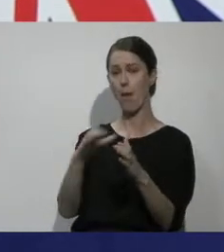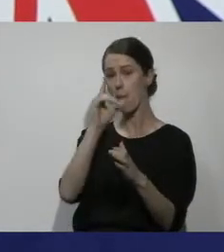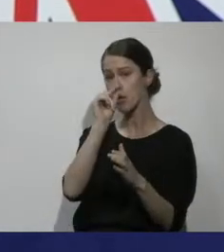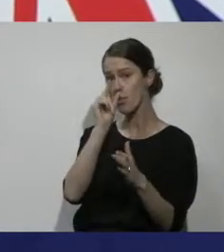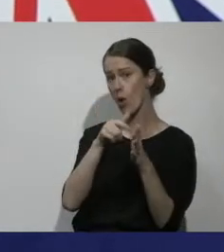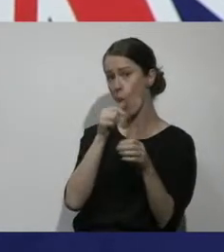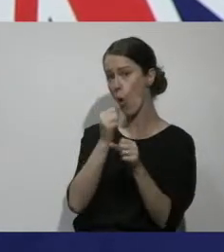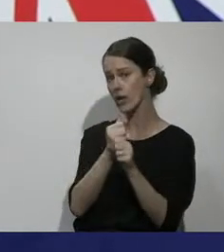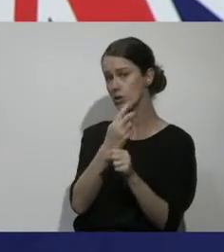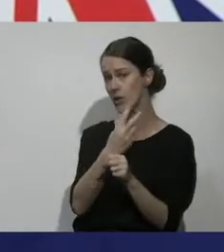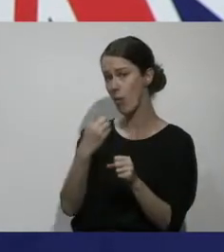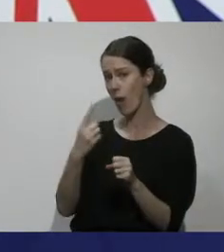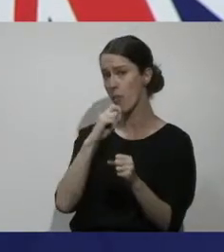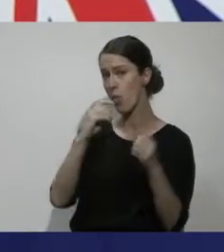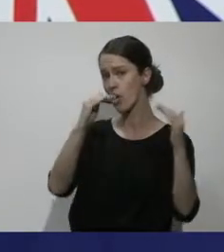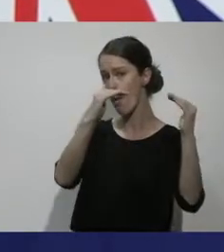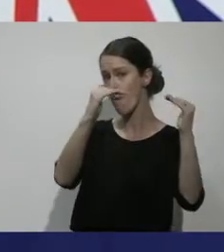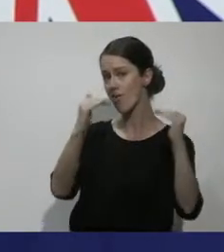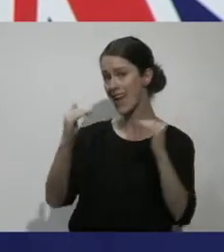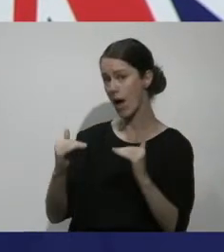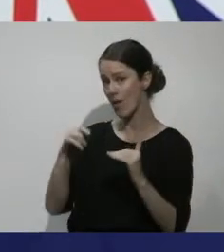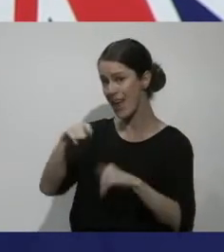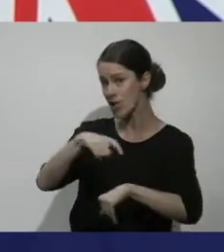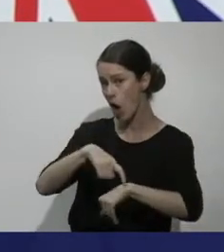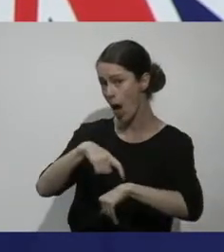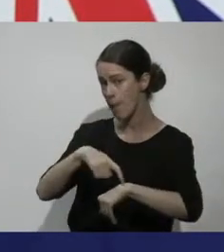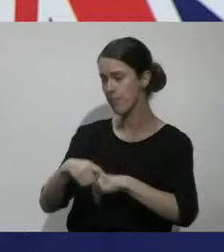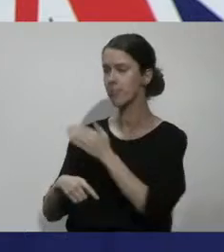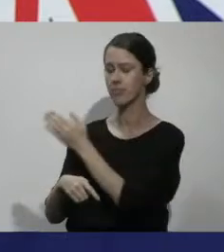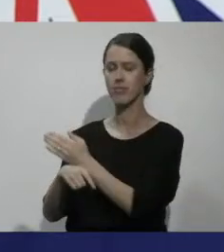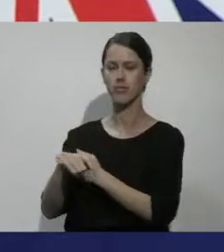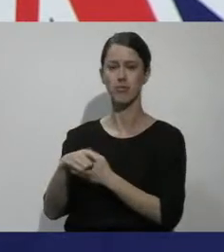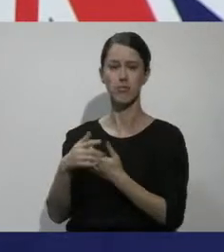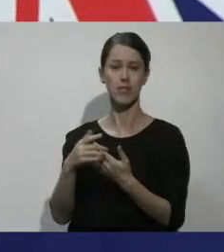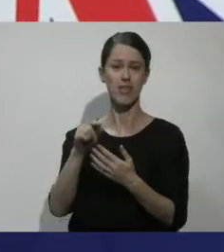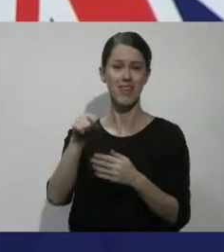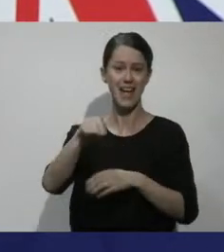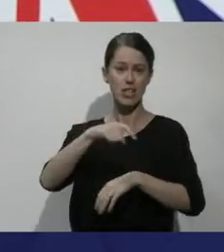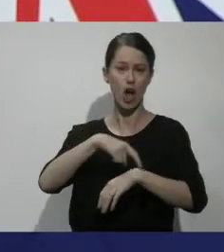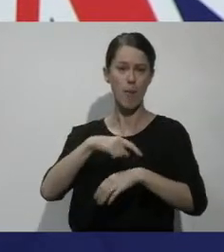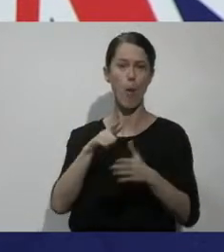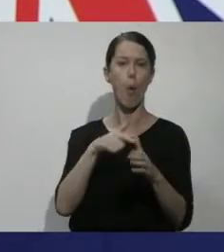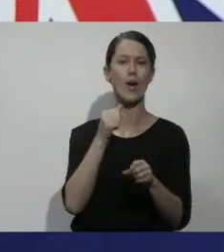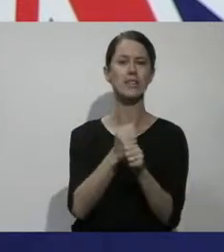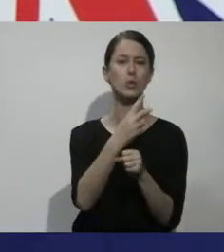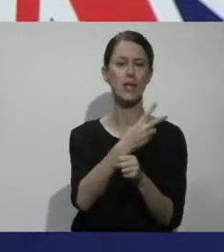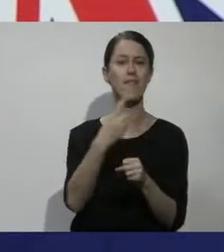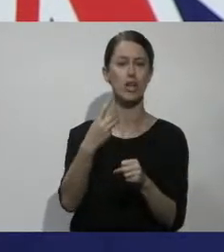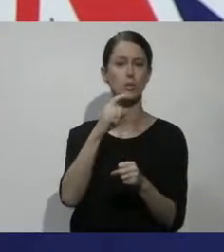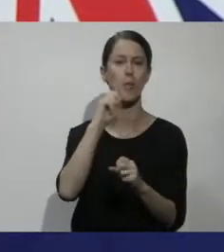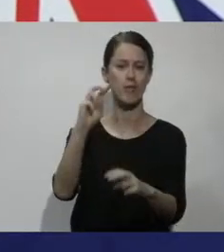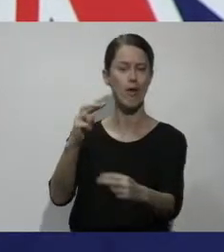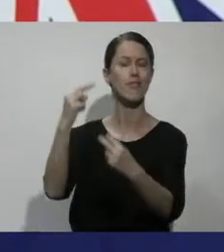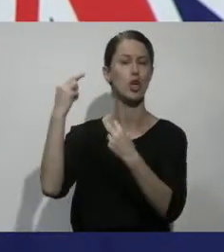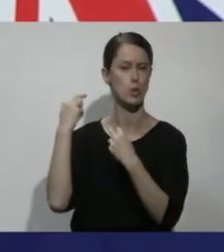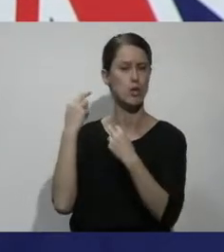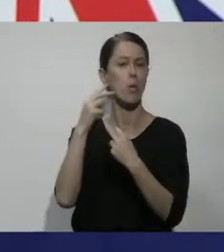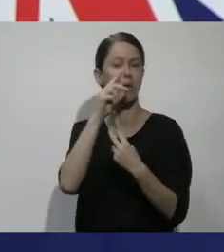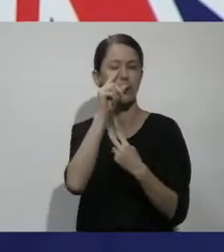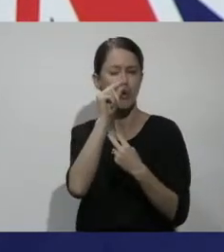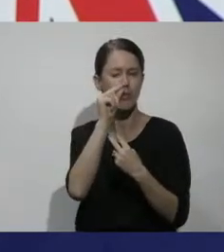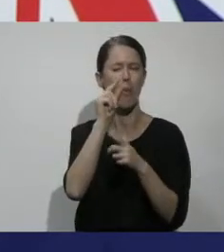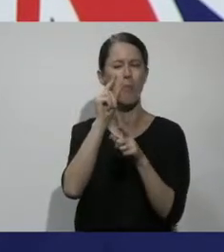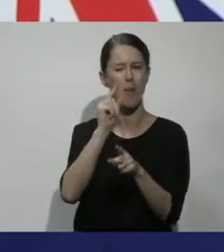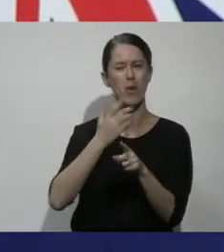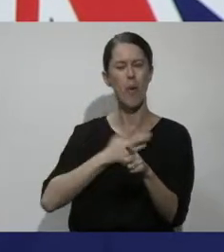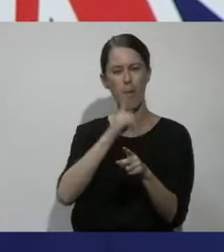move alert settings? Ease them earlier. Yeah, it's a review, and so we are giving ourselves that opportunity. We did want, however, to give people a bit of